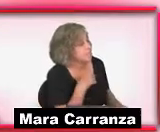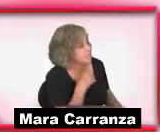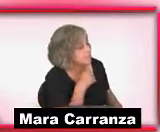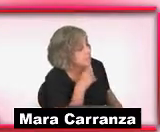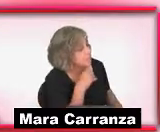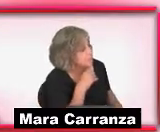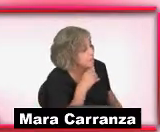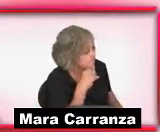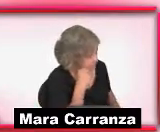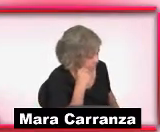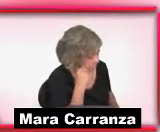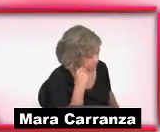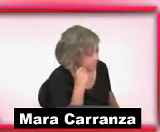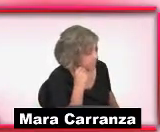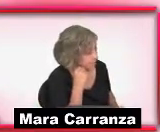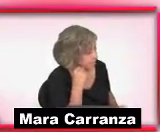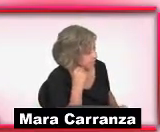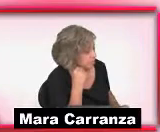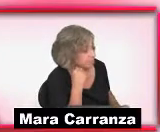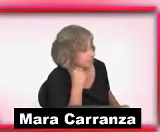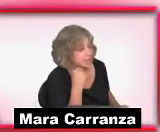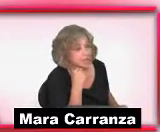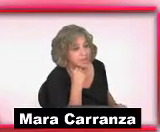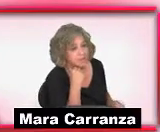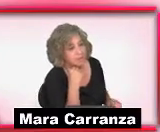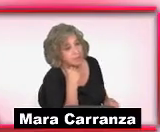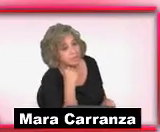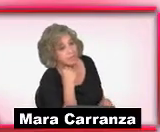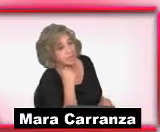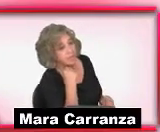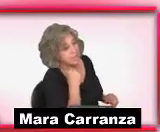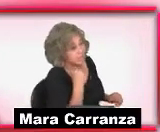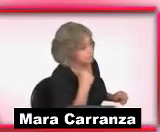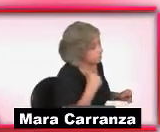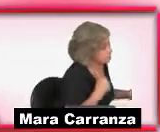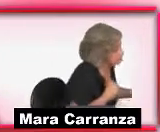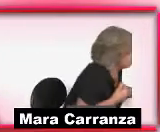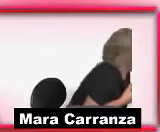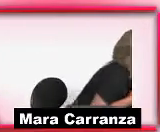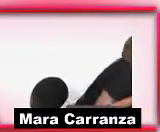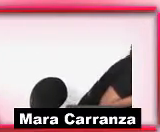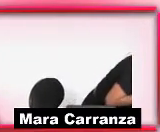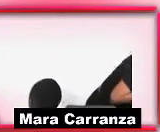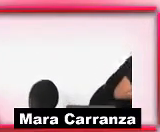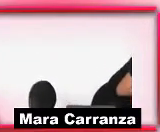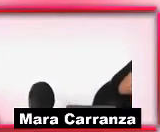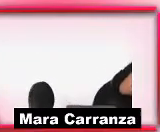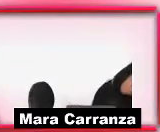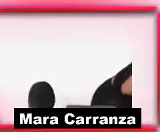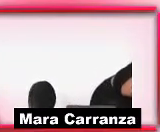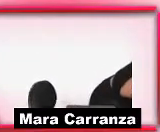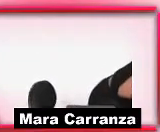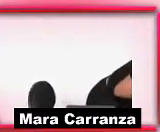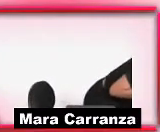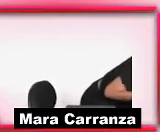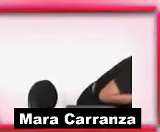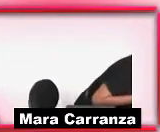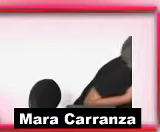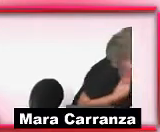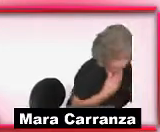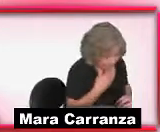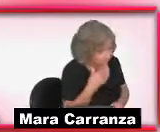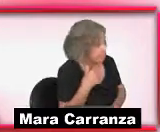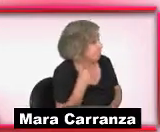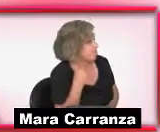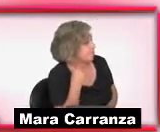seeing how things are in Mexico. Inténtale, porque las corporaciones del pasado no funcionaron. A ver, inténtale,